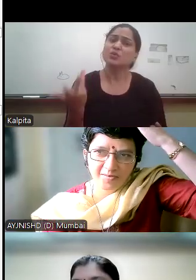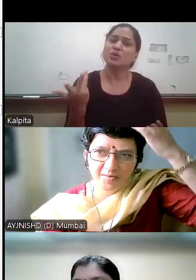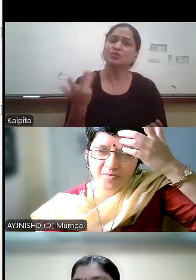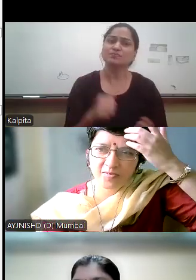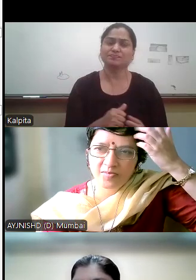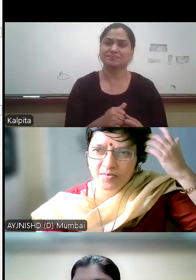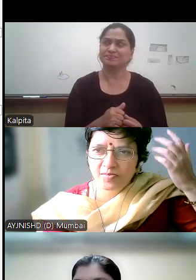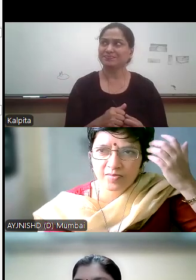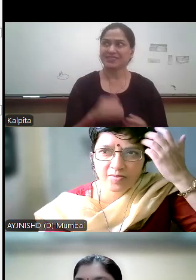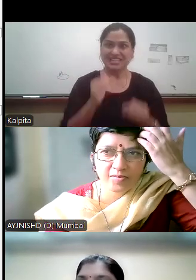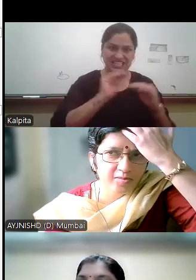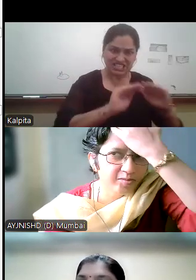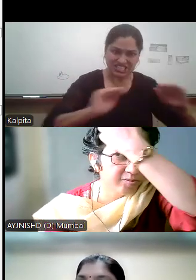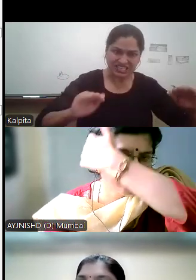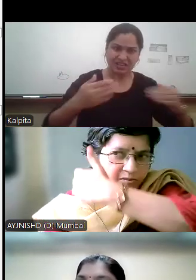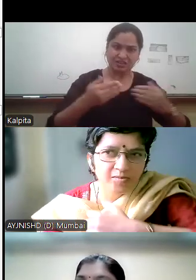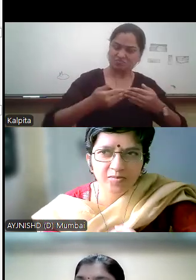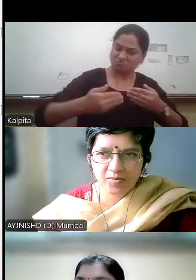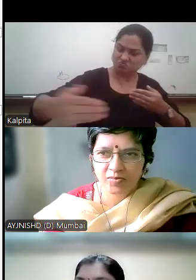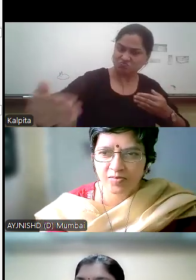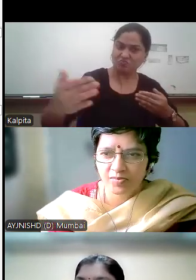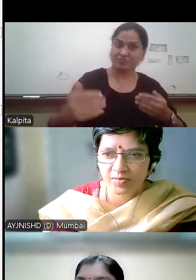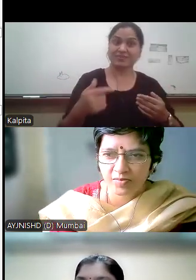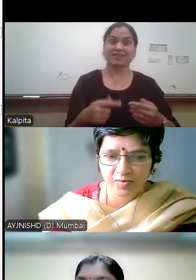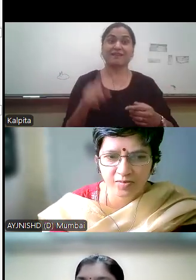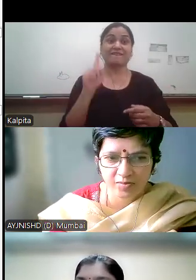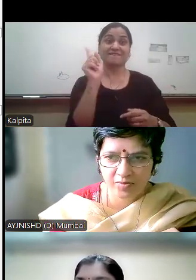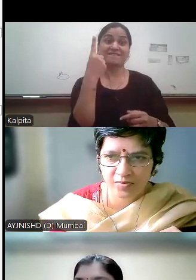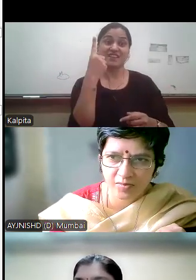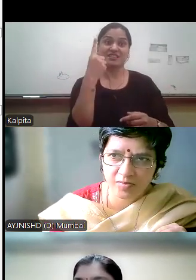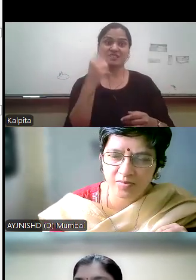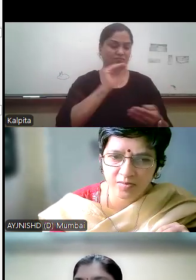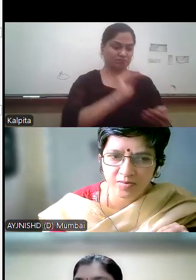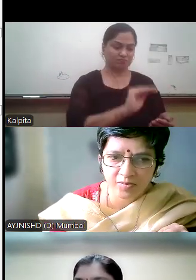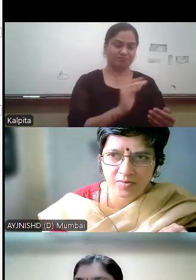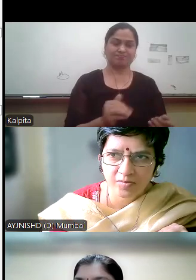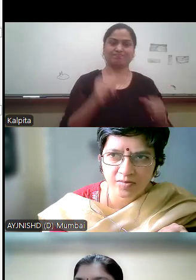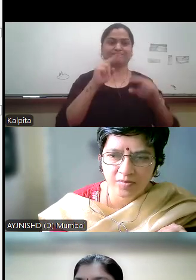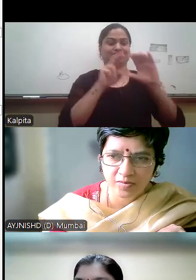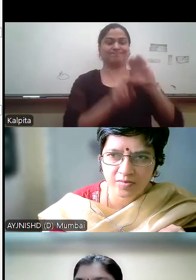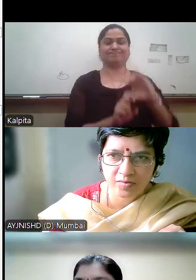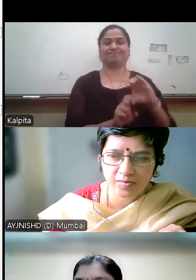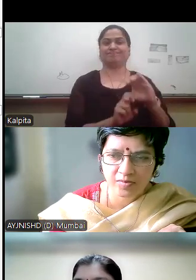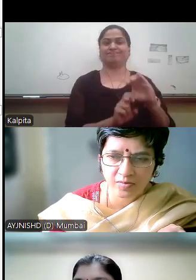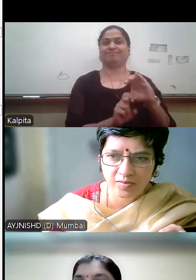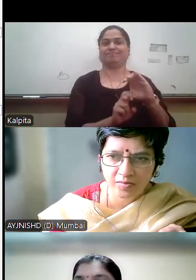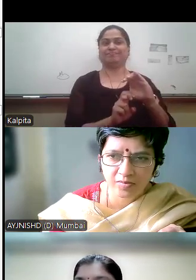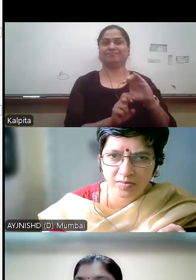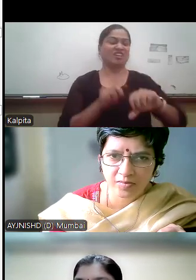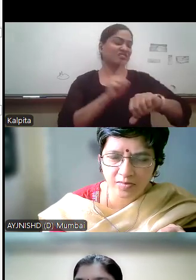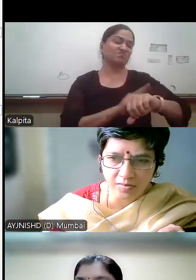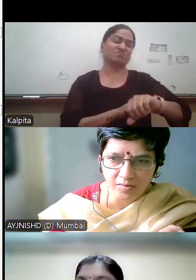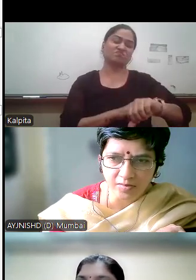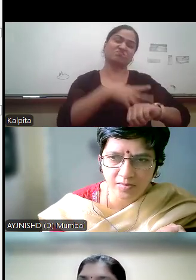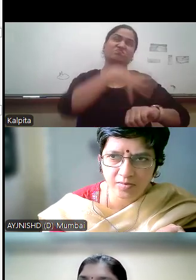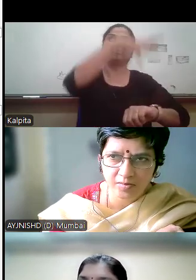before he goes to a school? Like how to learn to sit down. These children are sometimes, they don't know how to sit down for long. A school will be a long day for